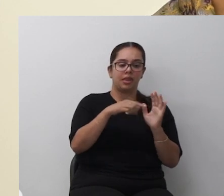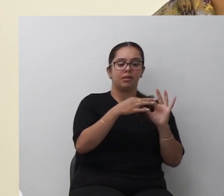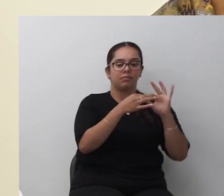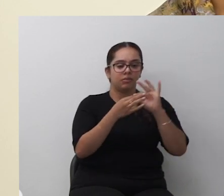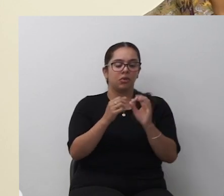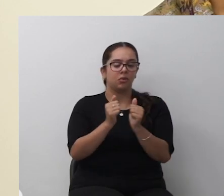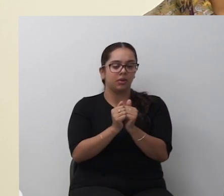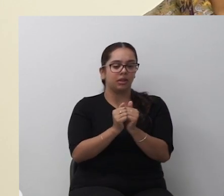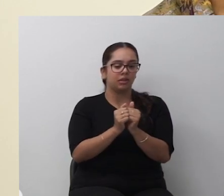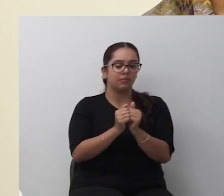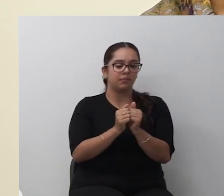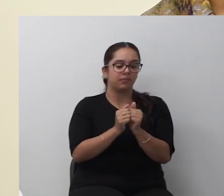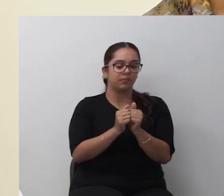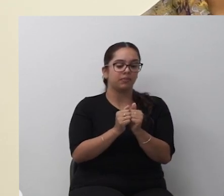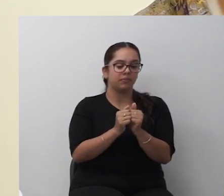into also